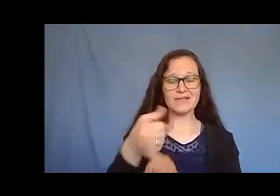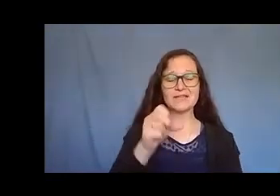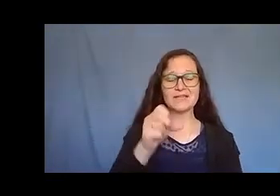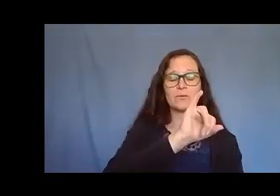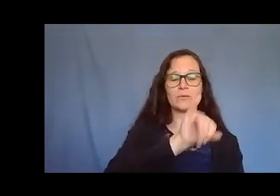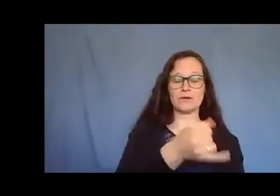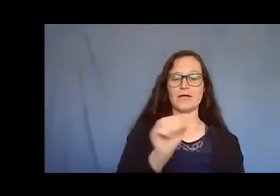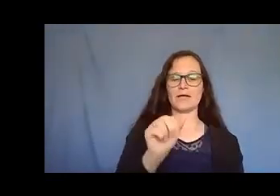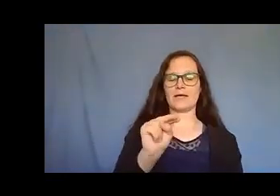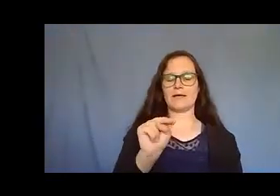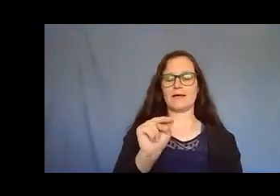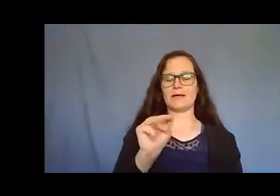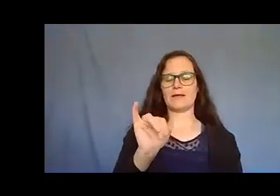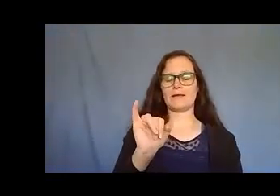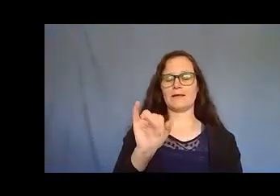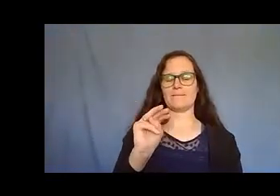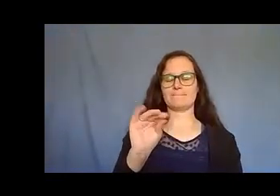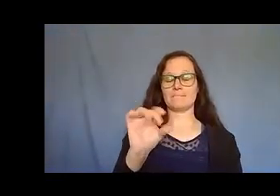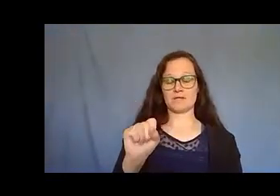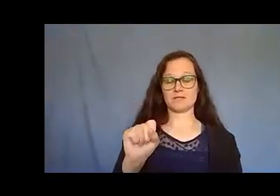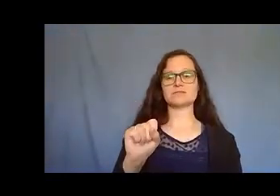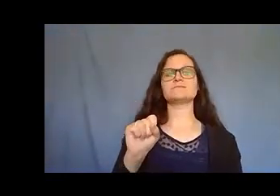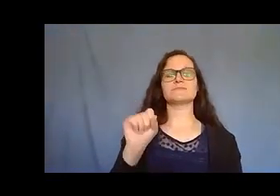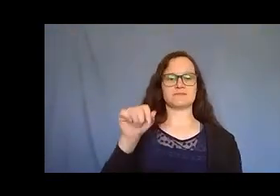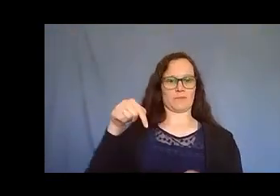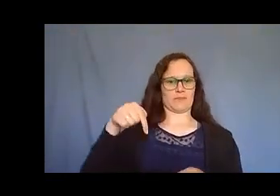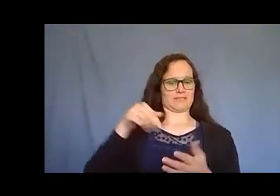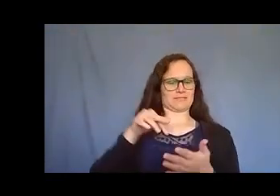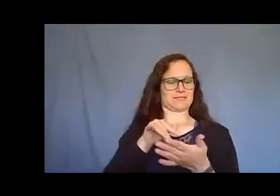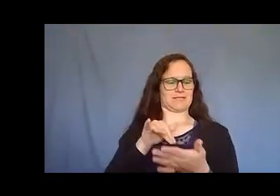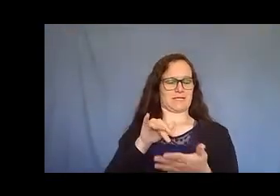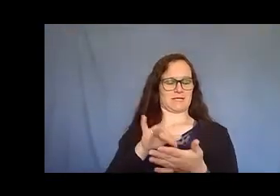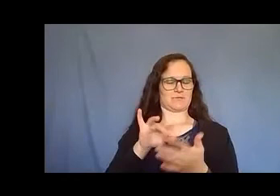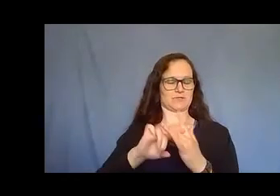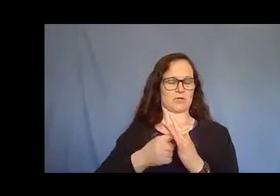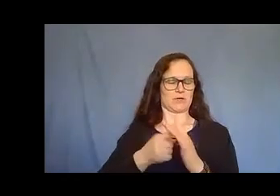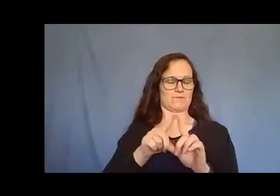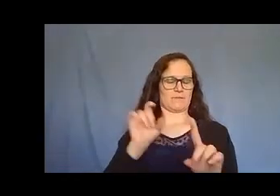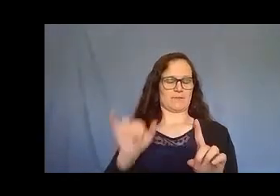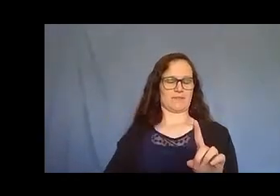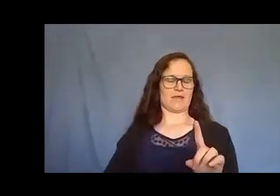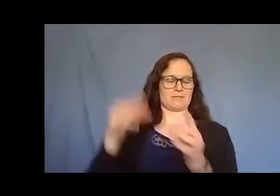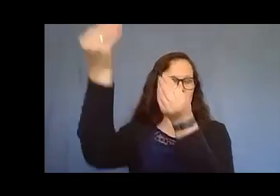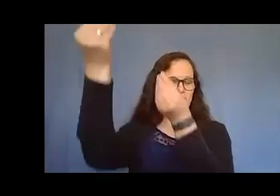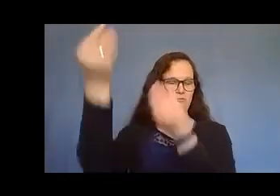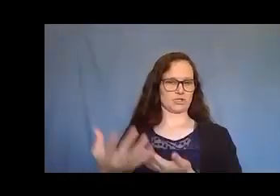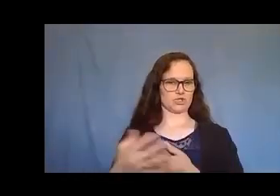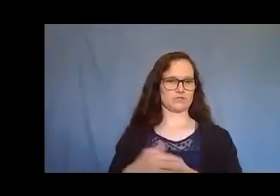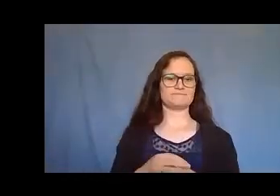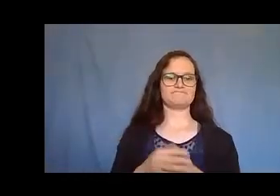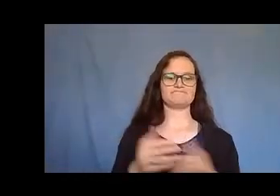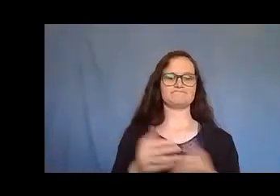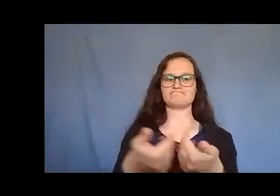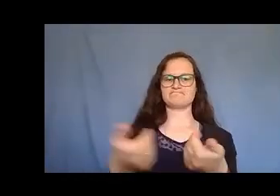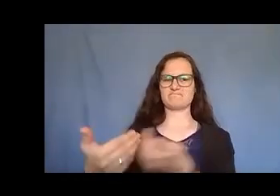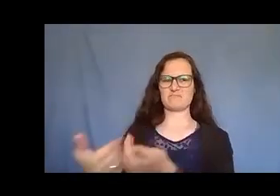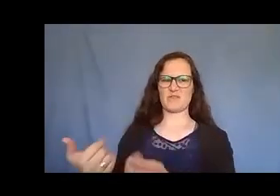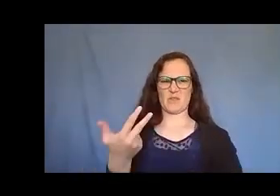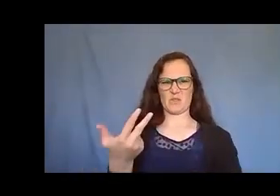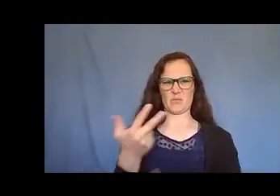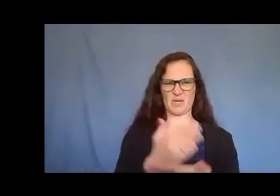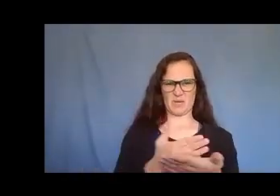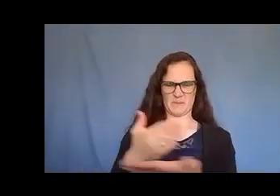River areas, and this study was born from those initial findings. The study was broken into 3 main periods: